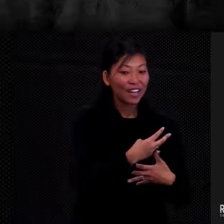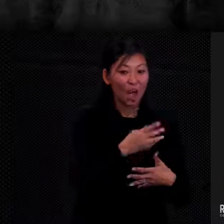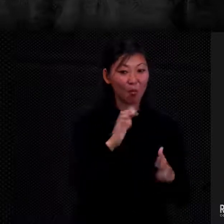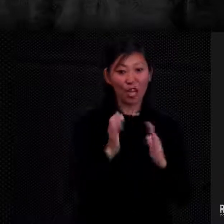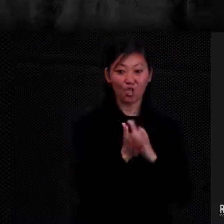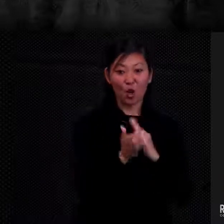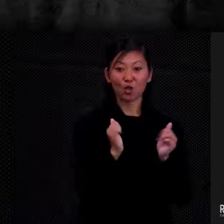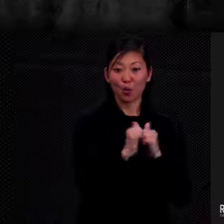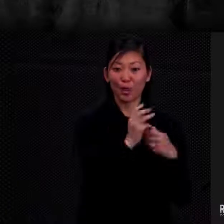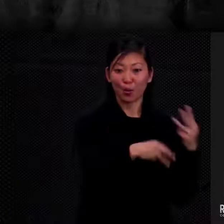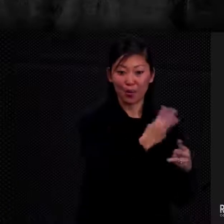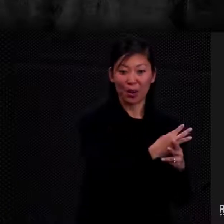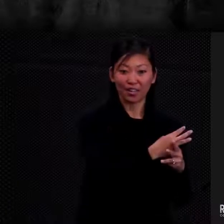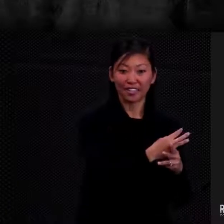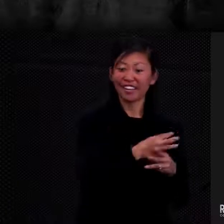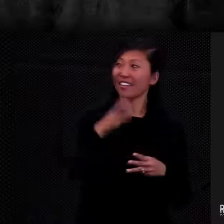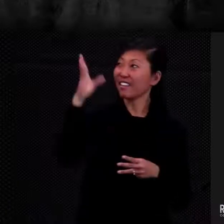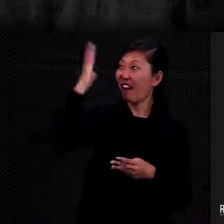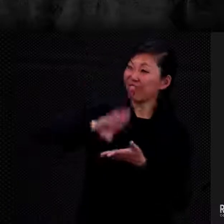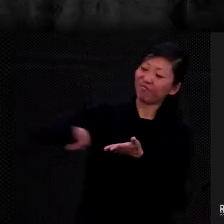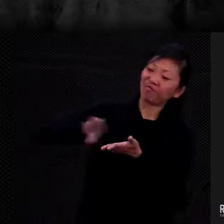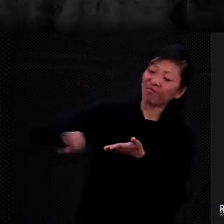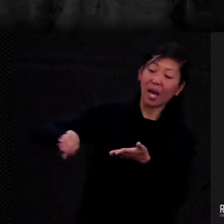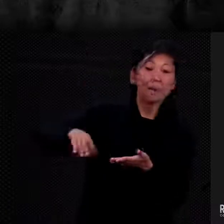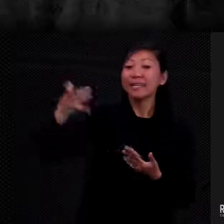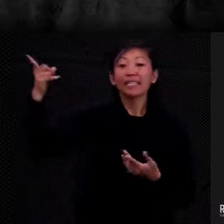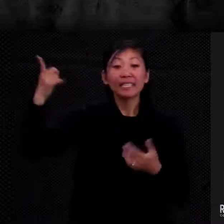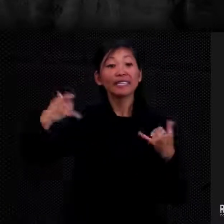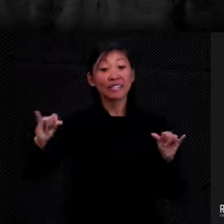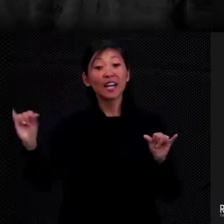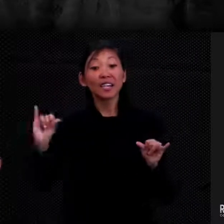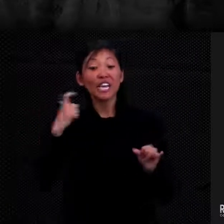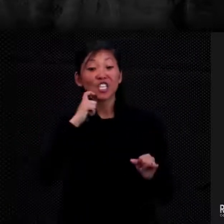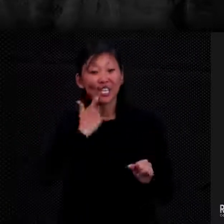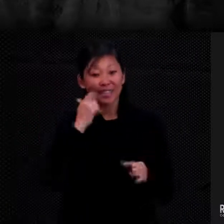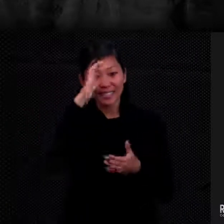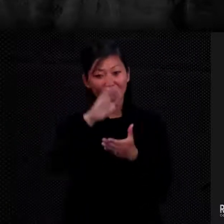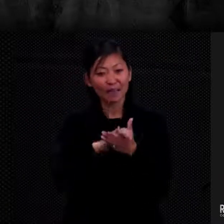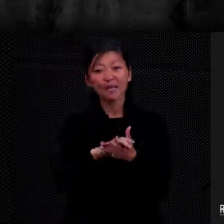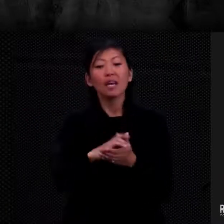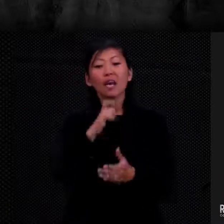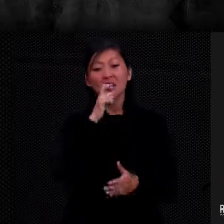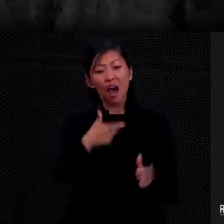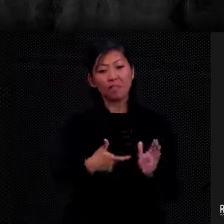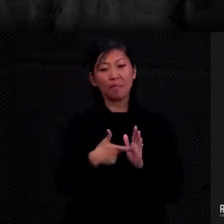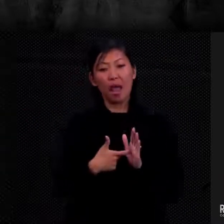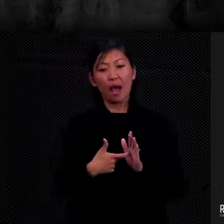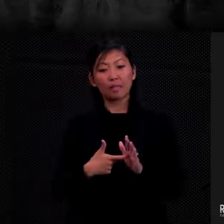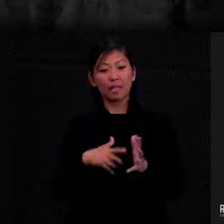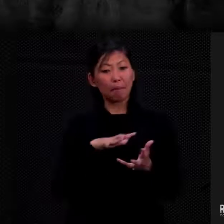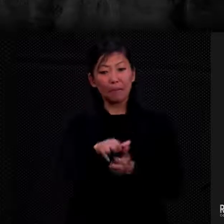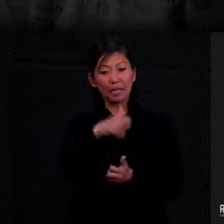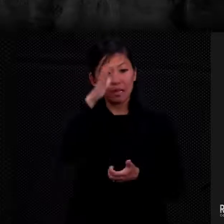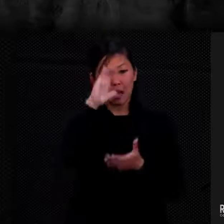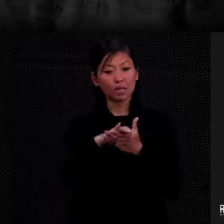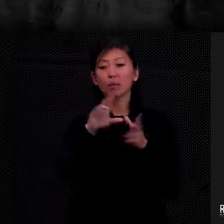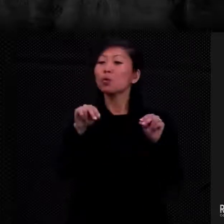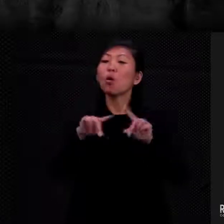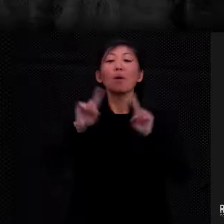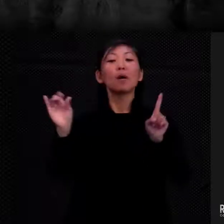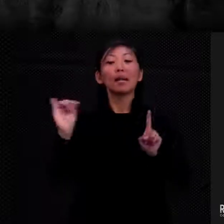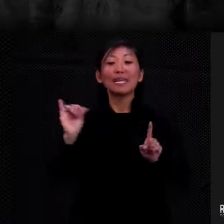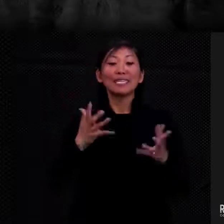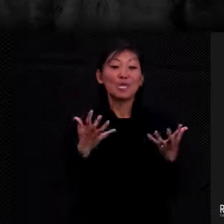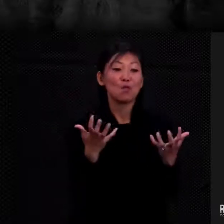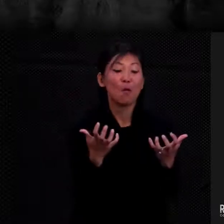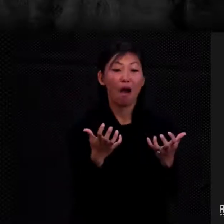over us like a jealous husband, not a demanding one, rather one who would by grace receive us back because he's willing to bear the penalty